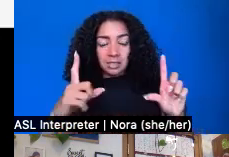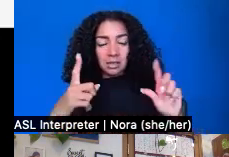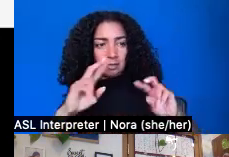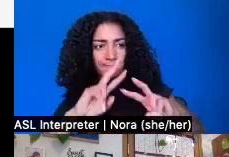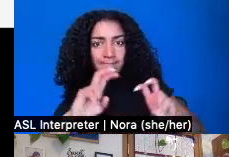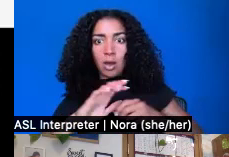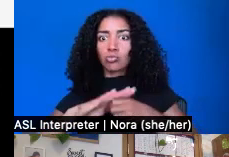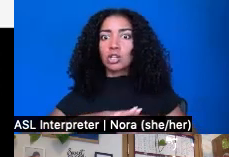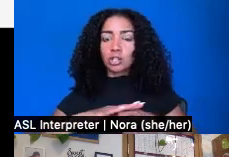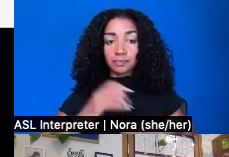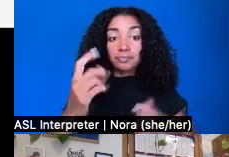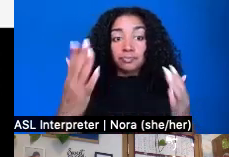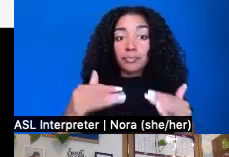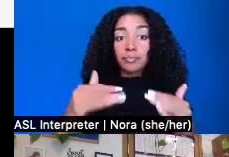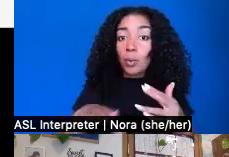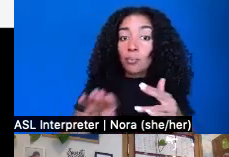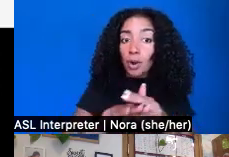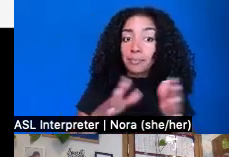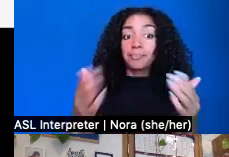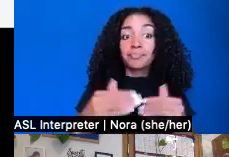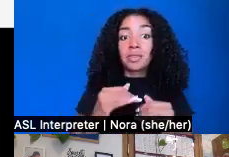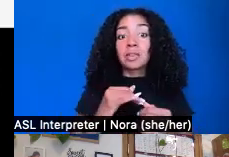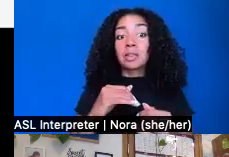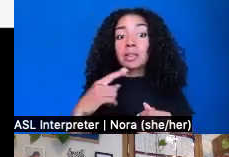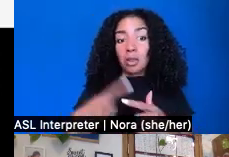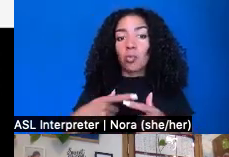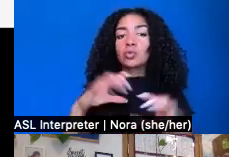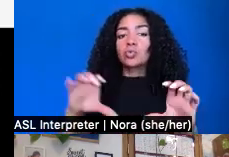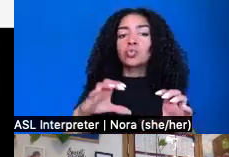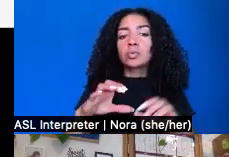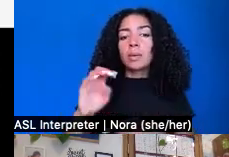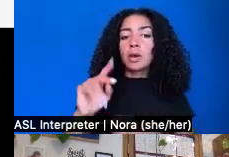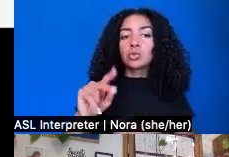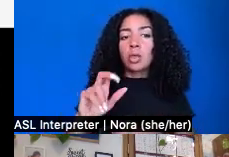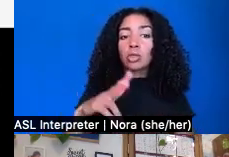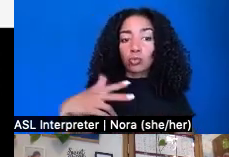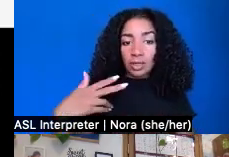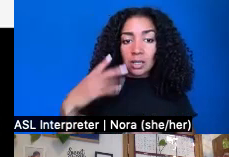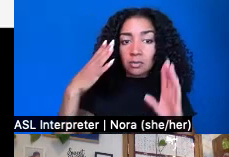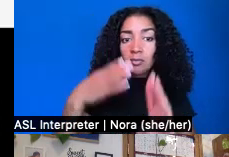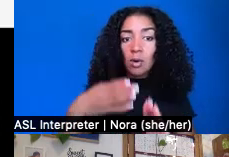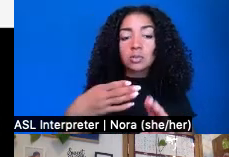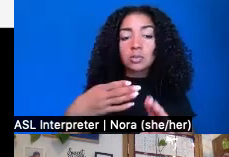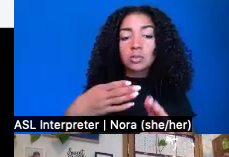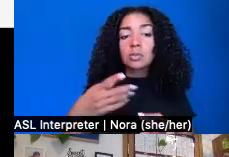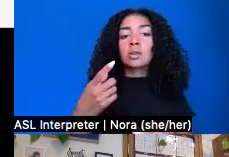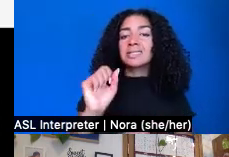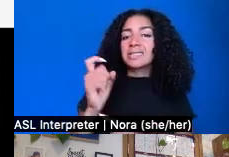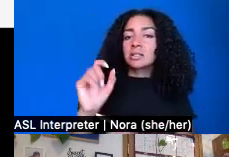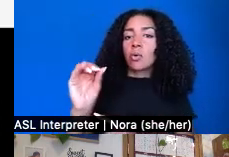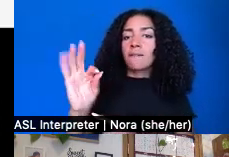know. And that's kind of the day. If there's any questions, let me